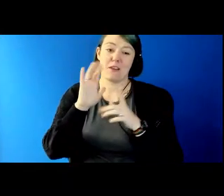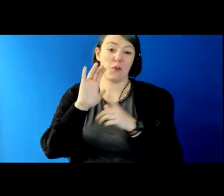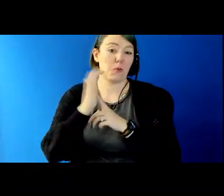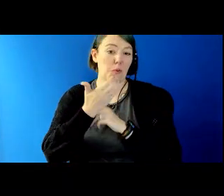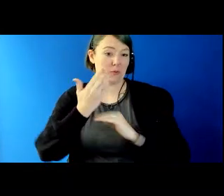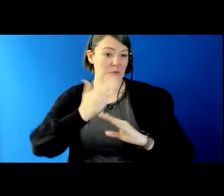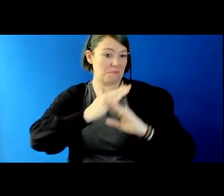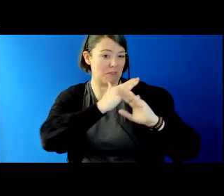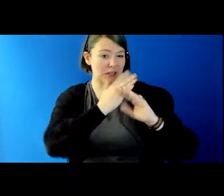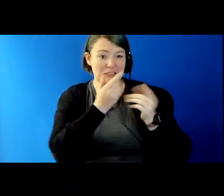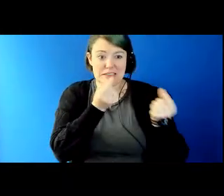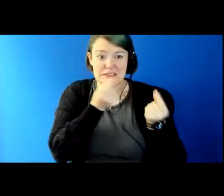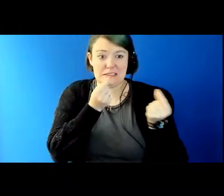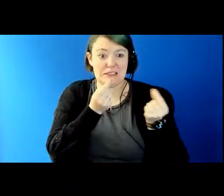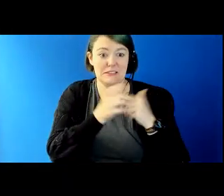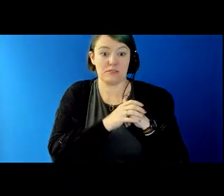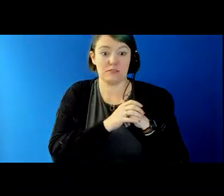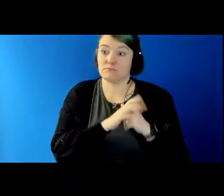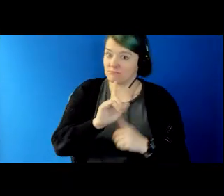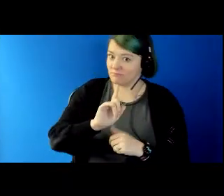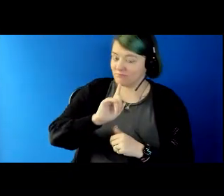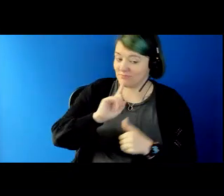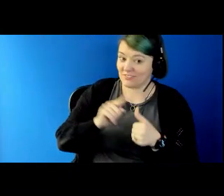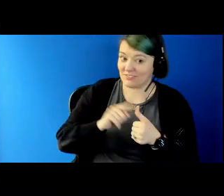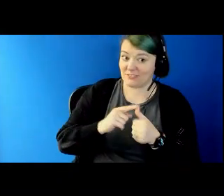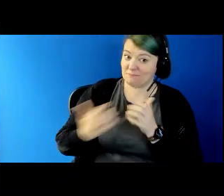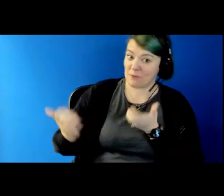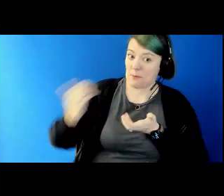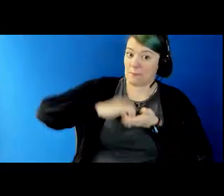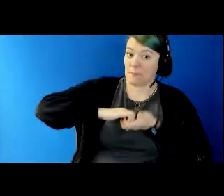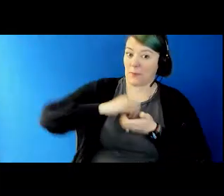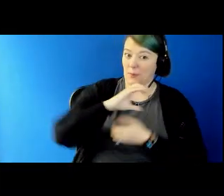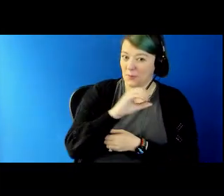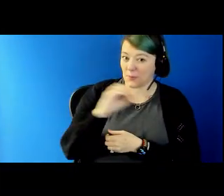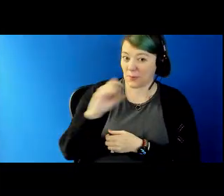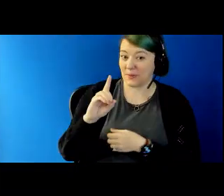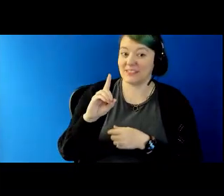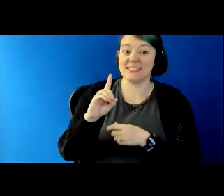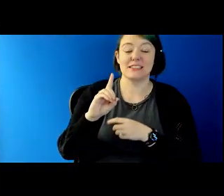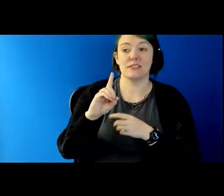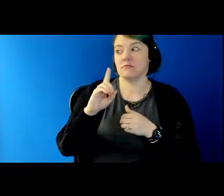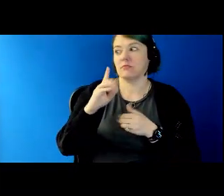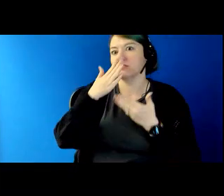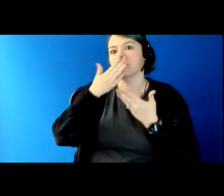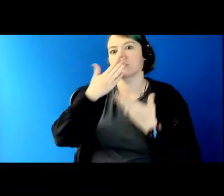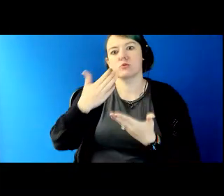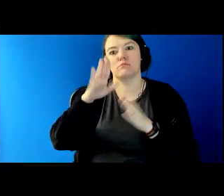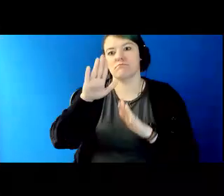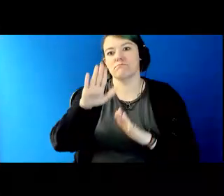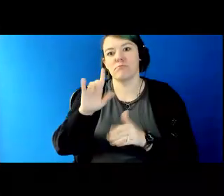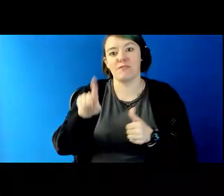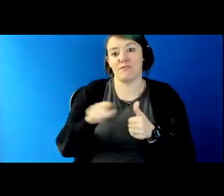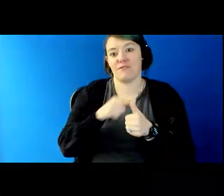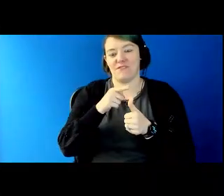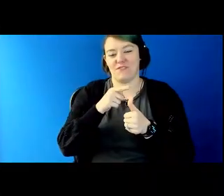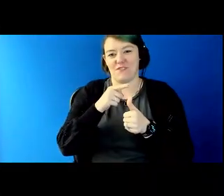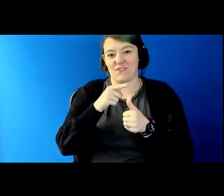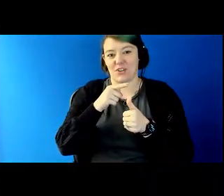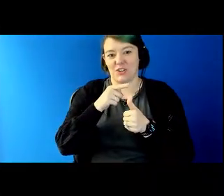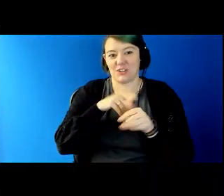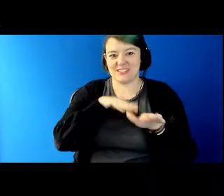step for all employers, but definitely for employers in rural counties too. OOD can provide